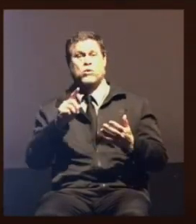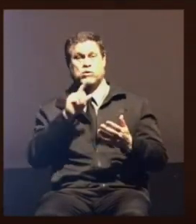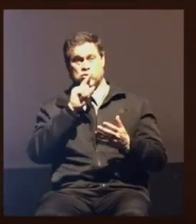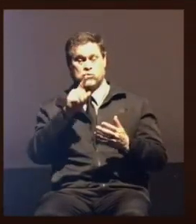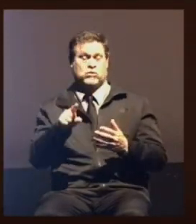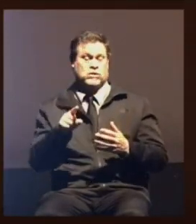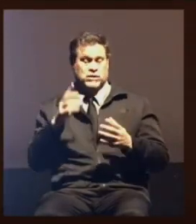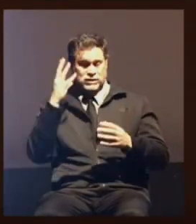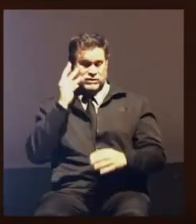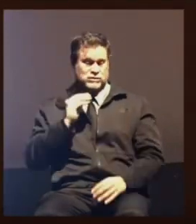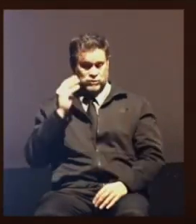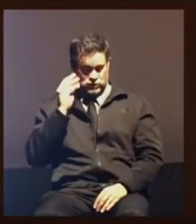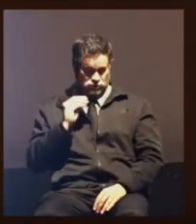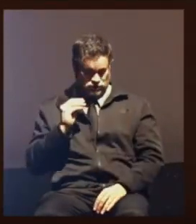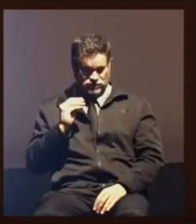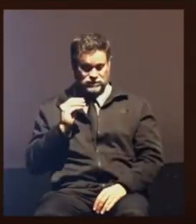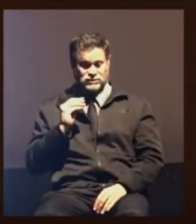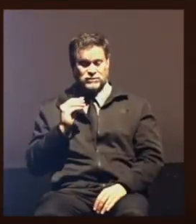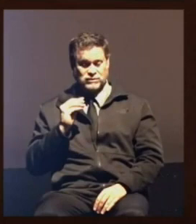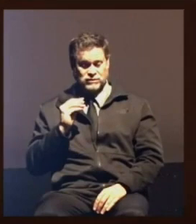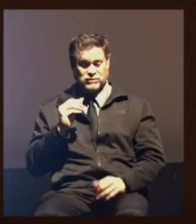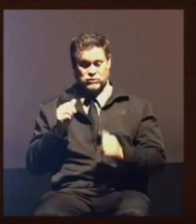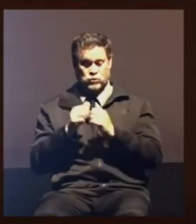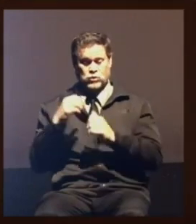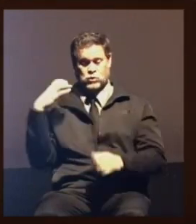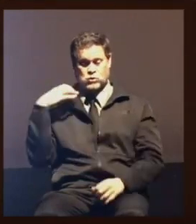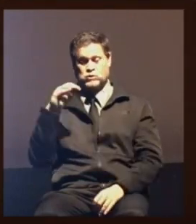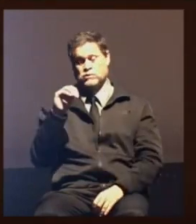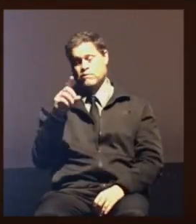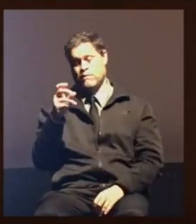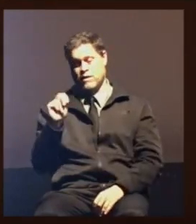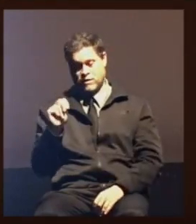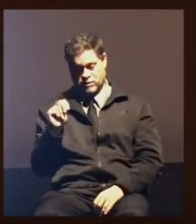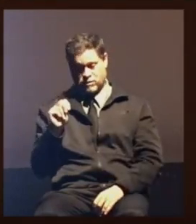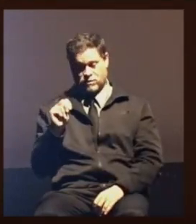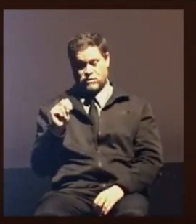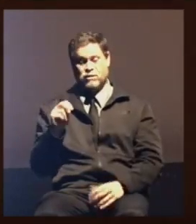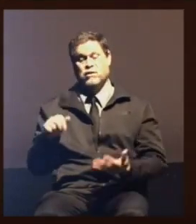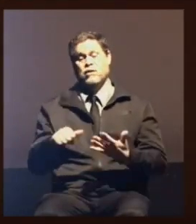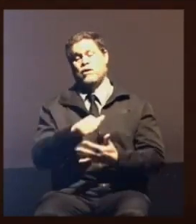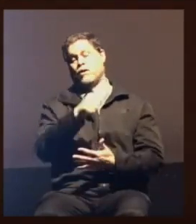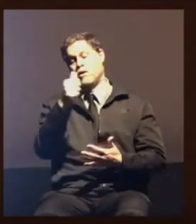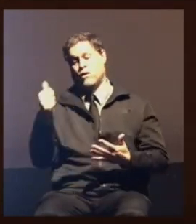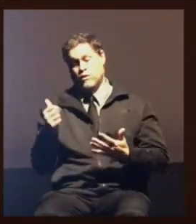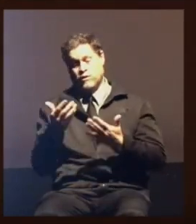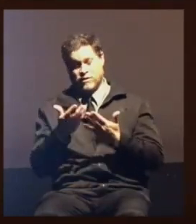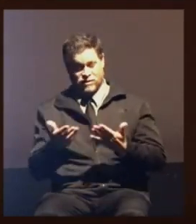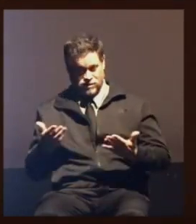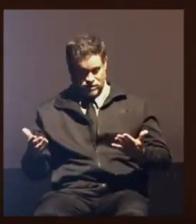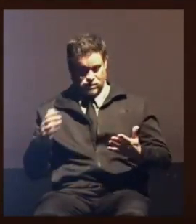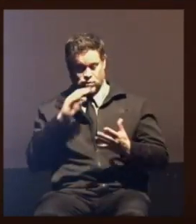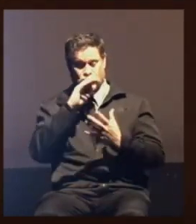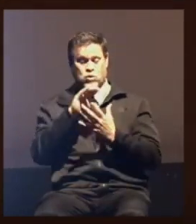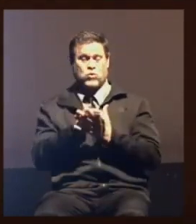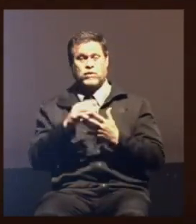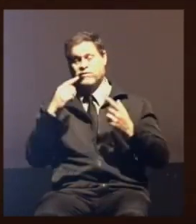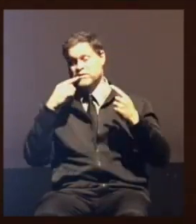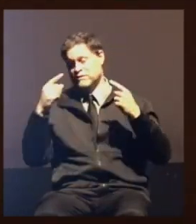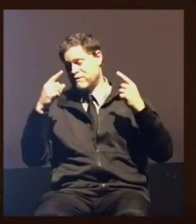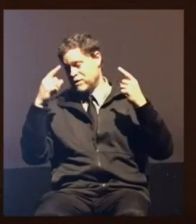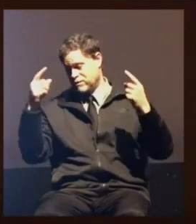quite an experience with Coach Madden. Now, the other thing, my wife is